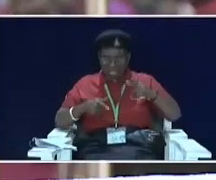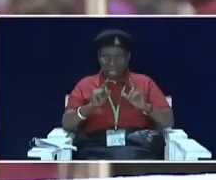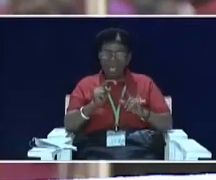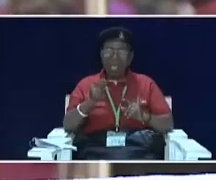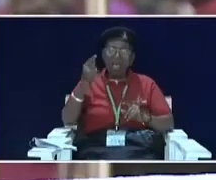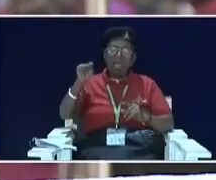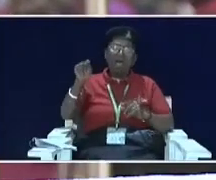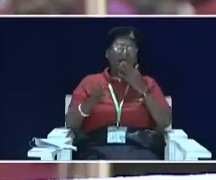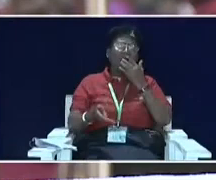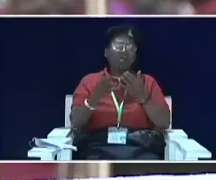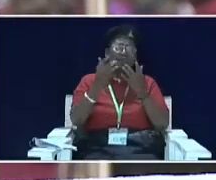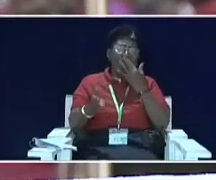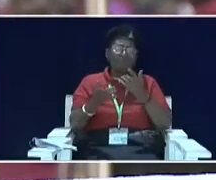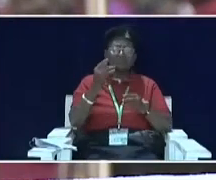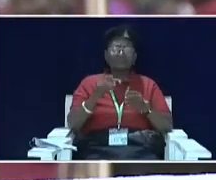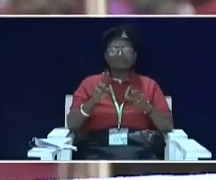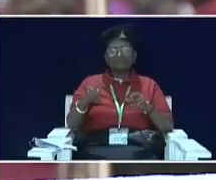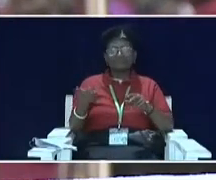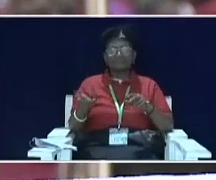me tonight,